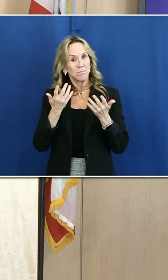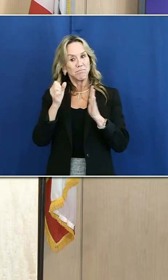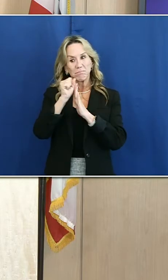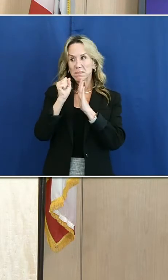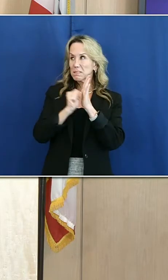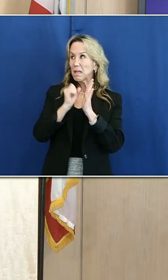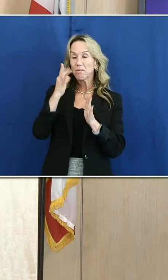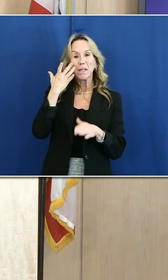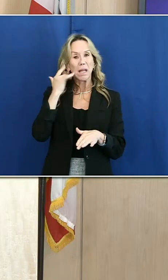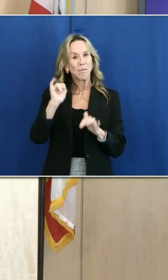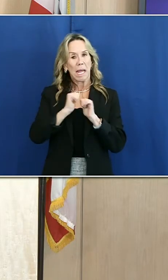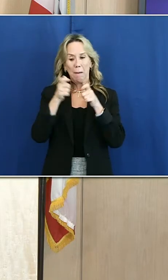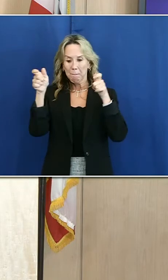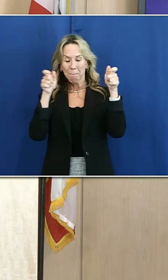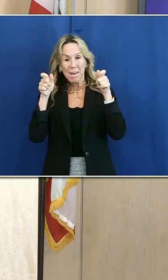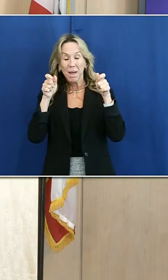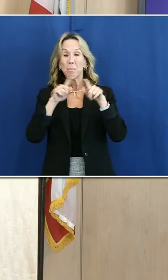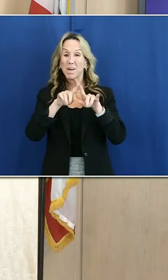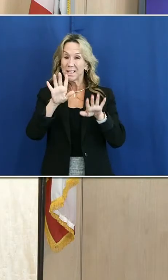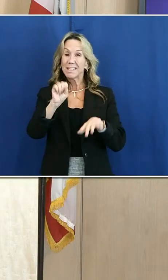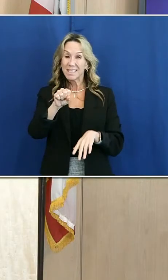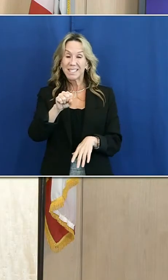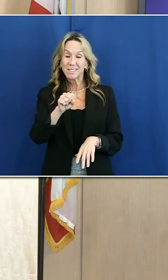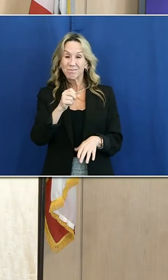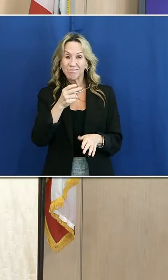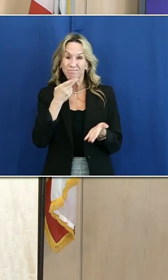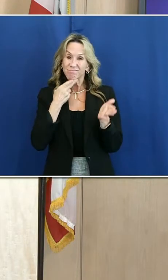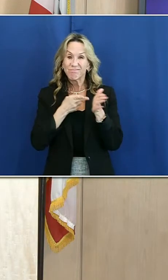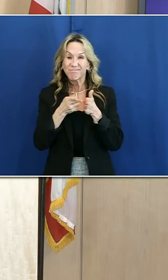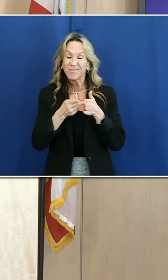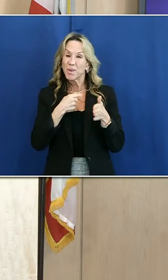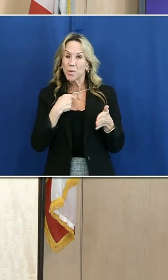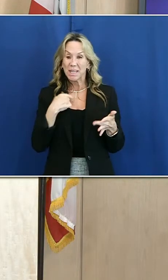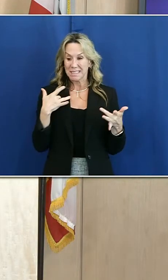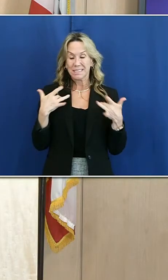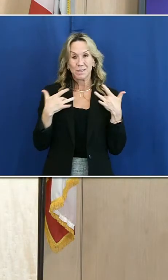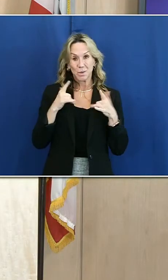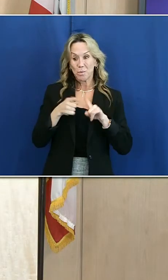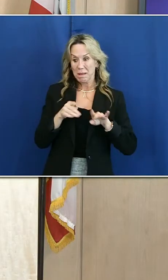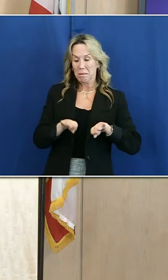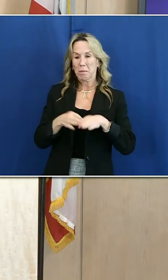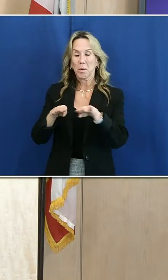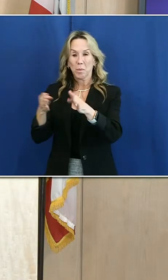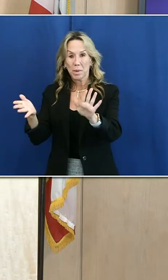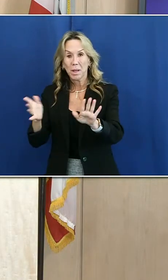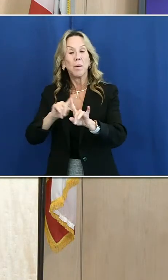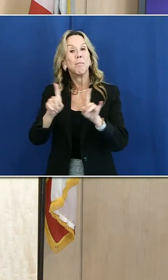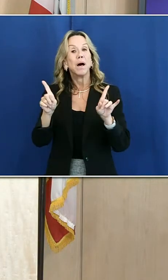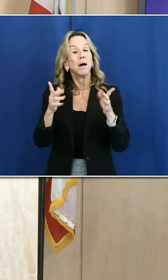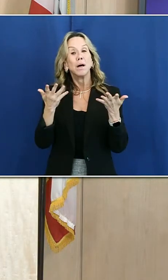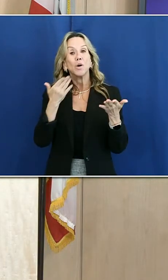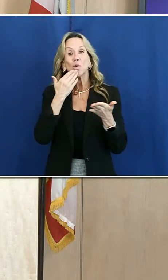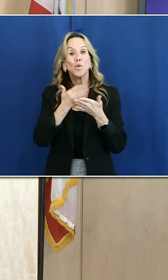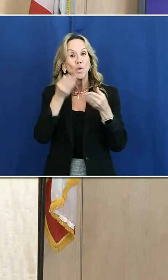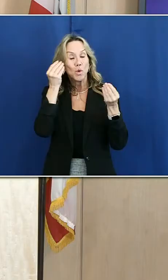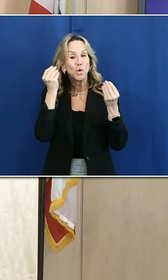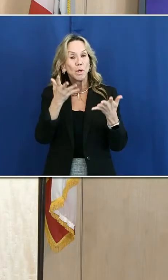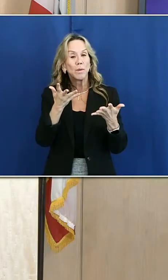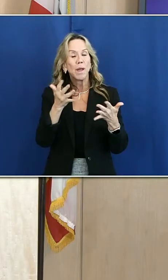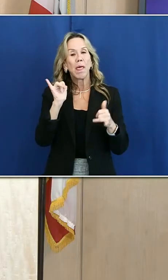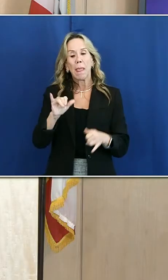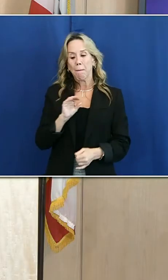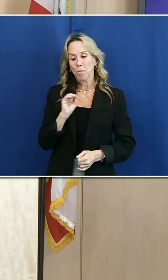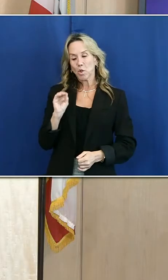definitely concerned with opening up. But the good news is that we're opening up at a percentage